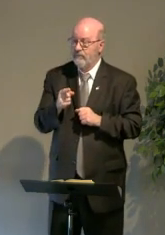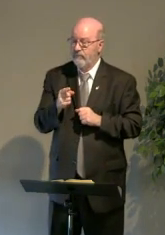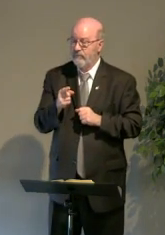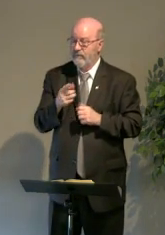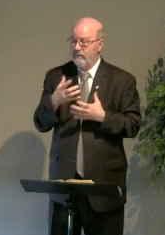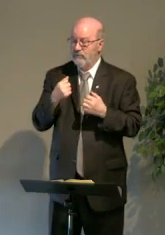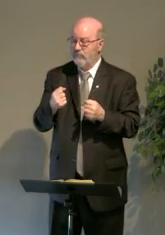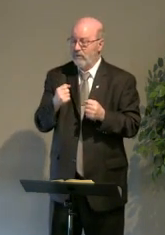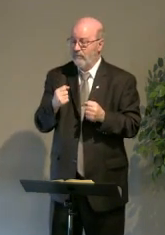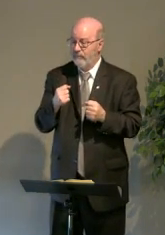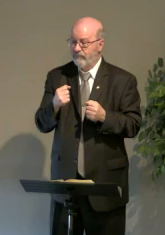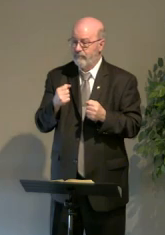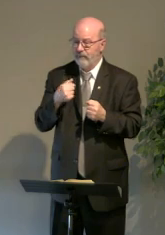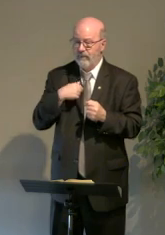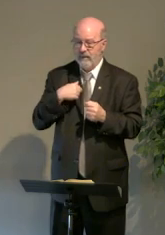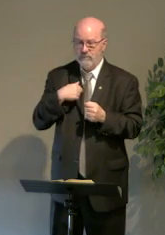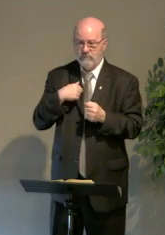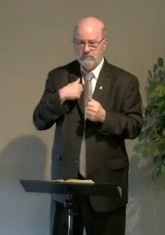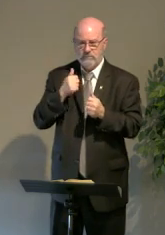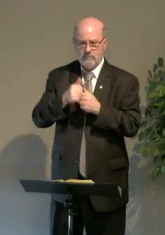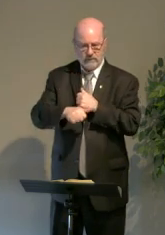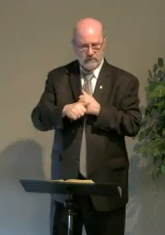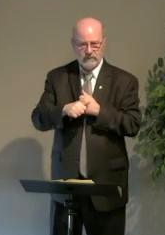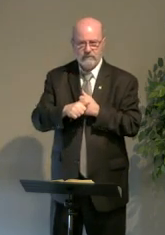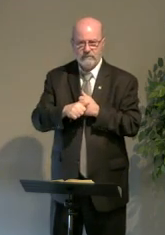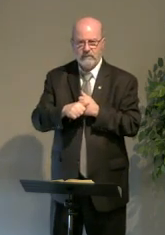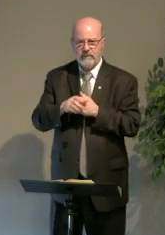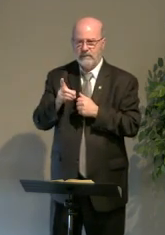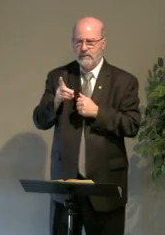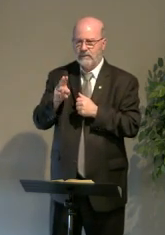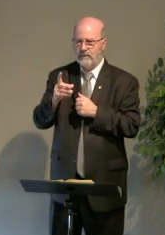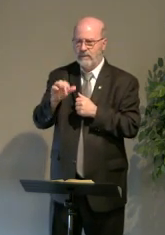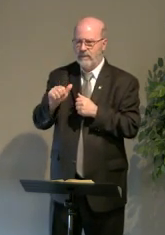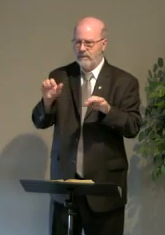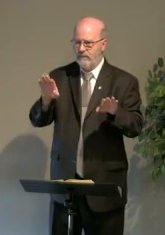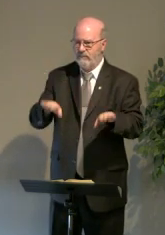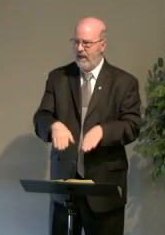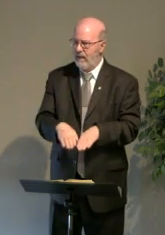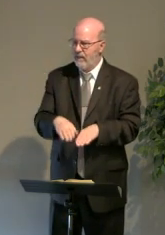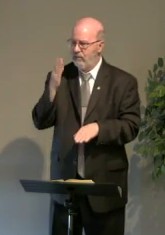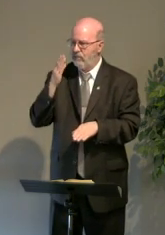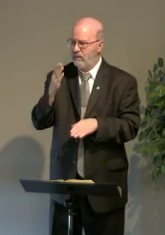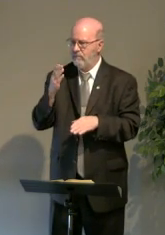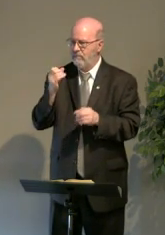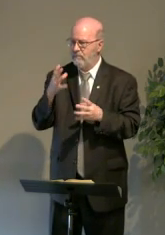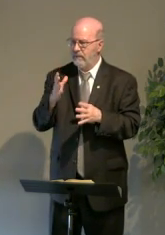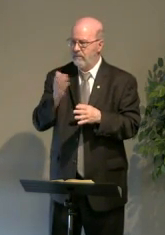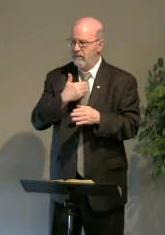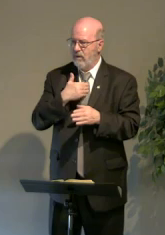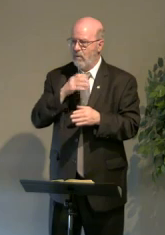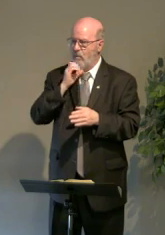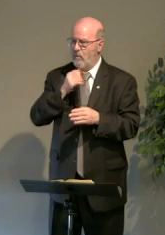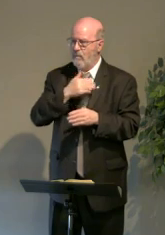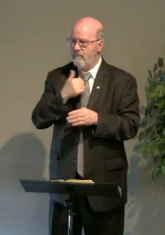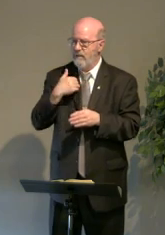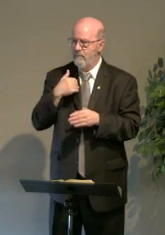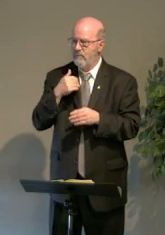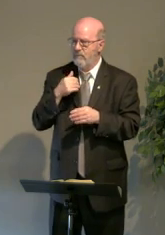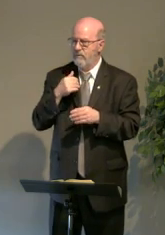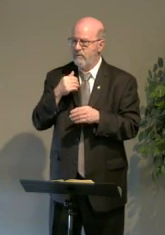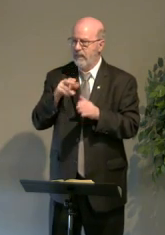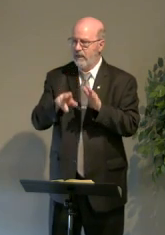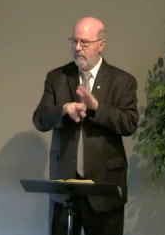very strong. I was passing by the Dundas Valley, and I know we have several of our former members that are buried